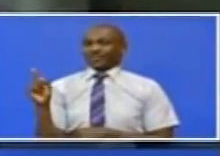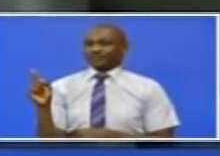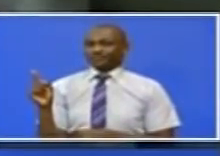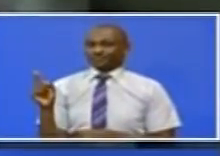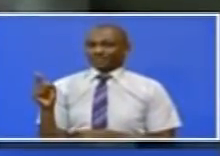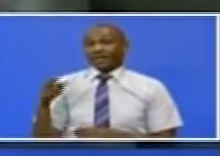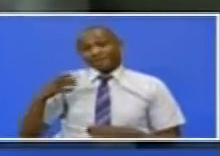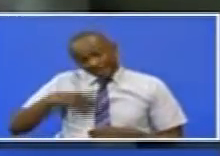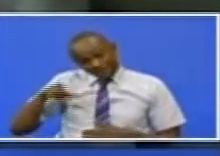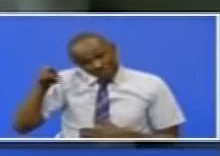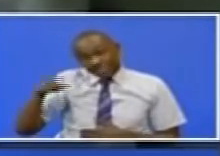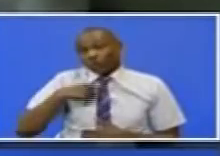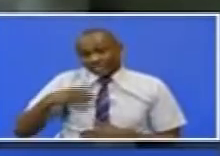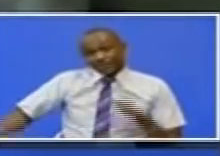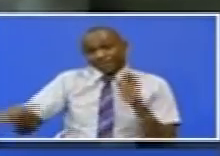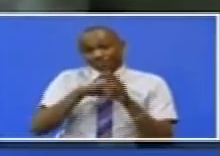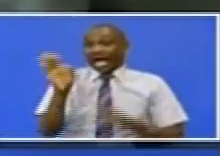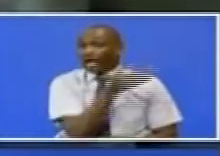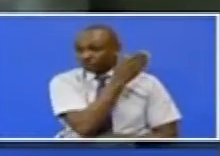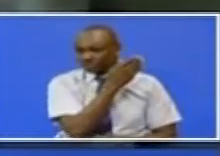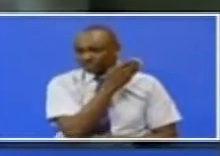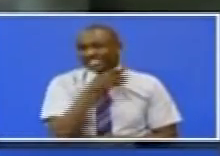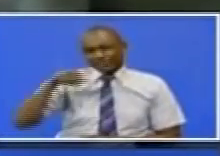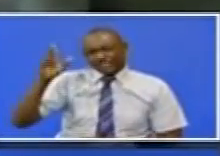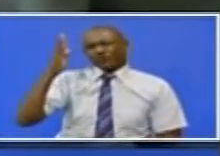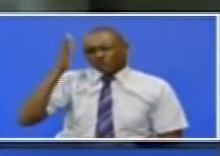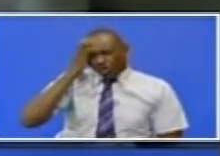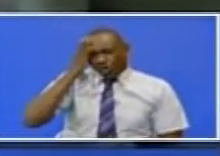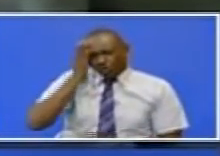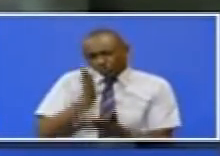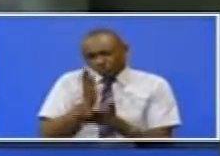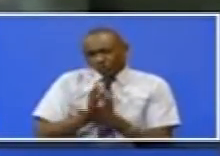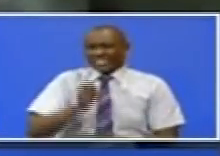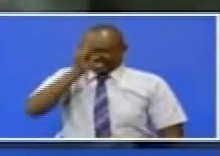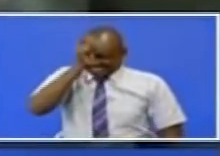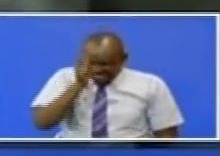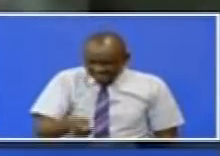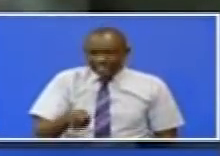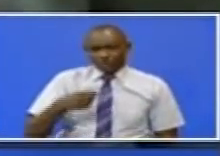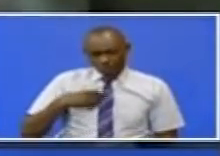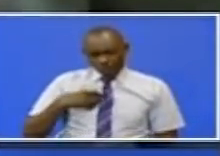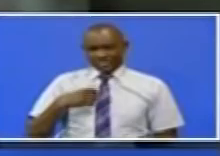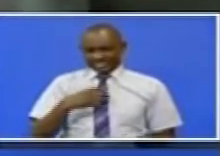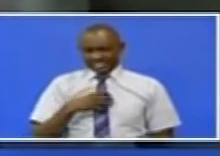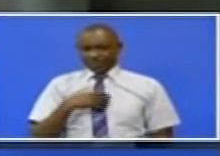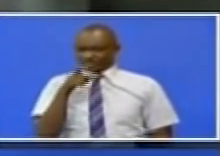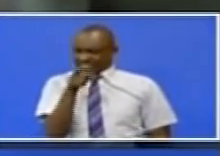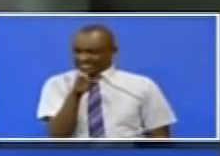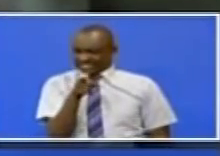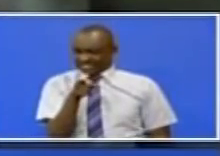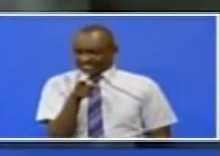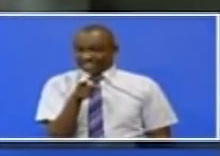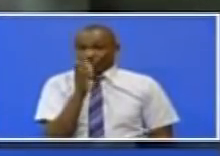out of the judiciary. Know that the judgment of the retirement case